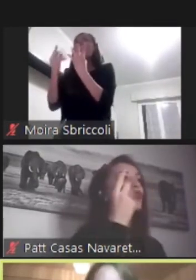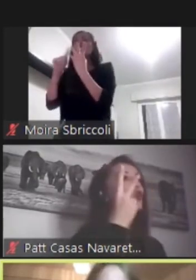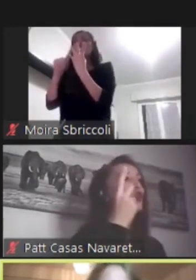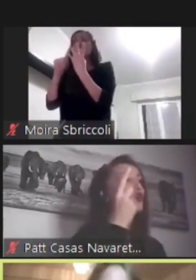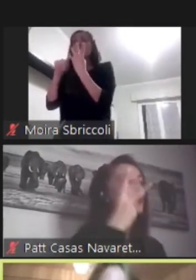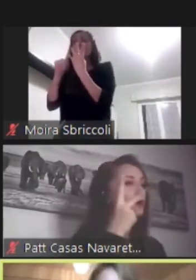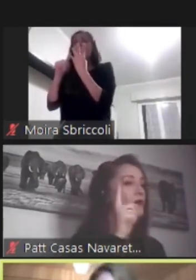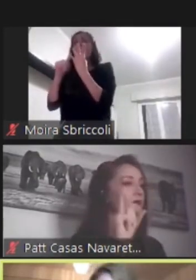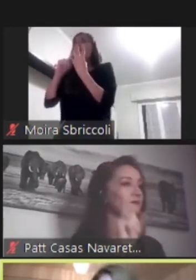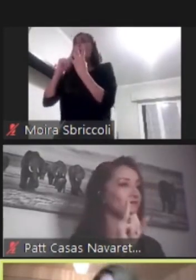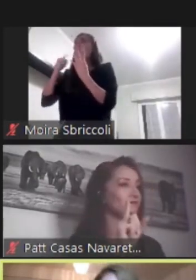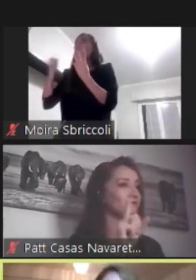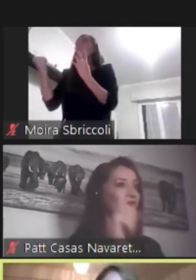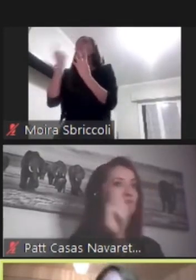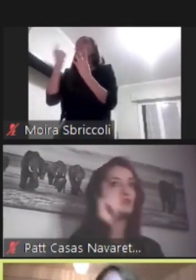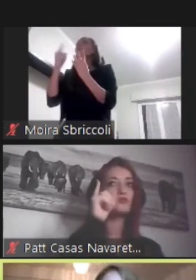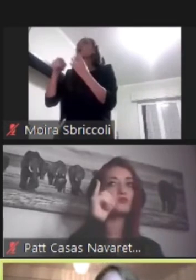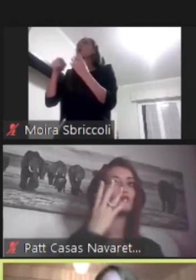as well.